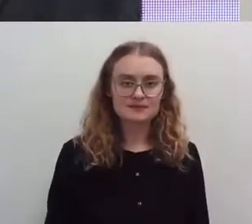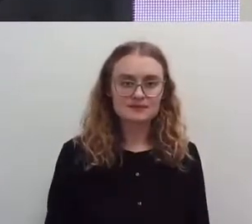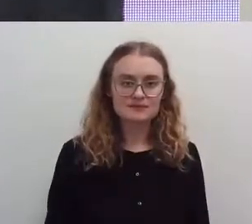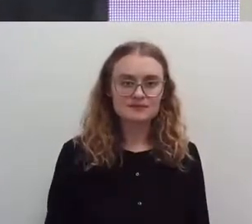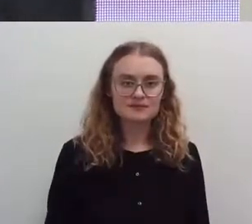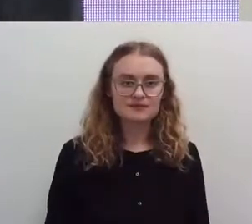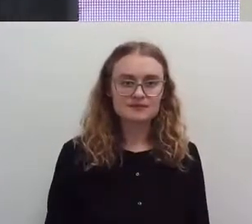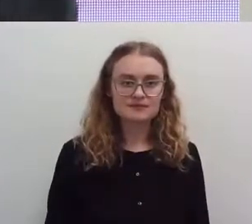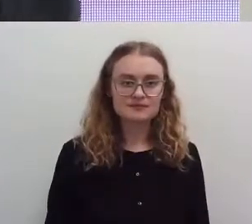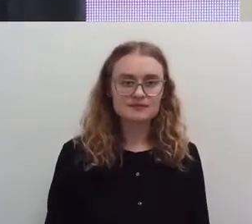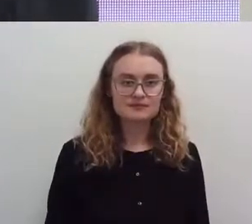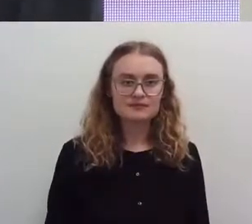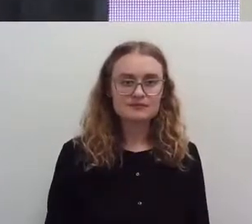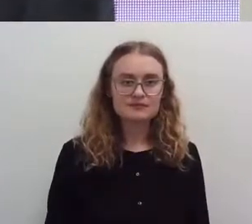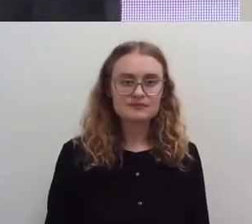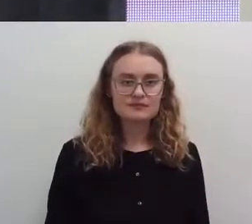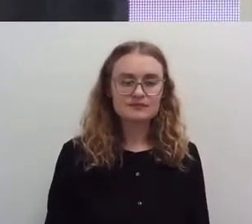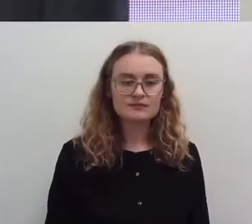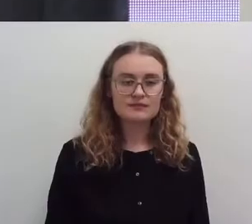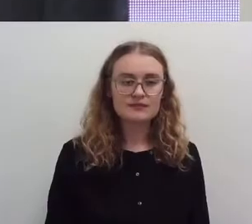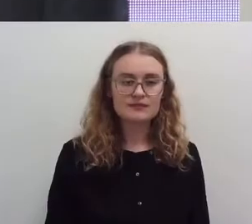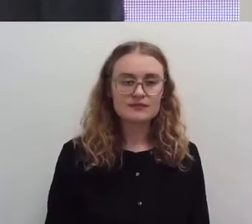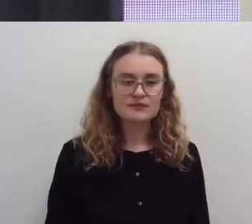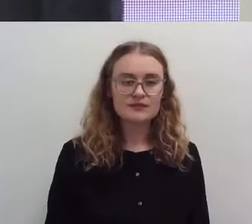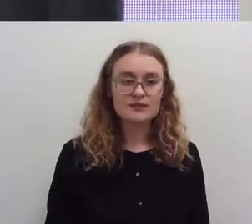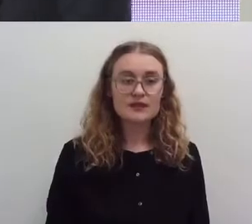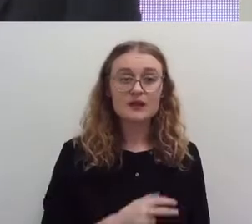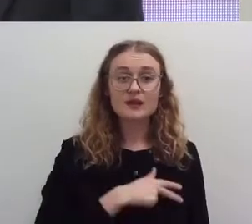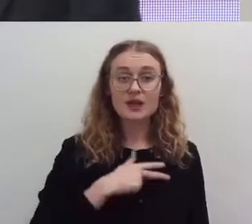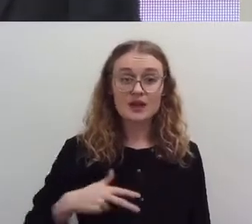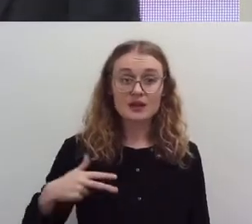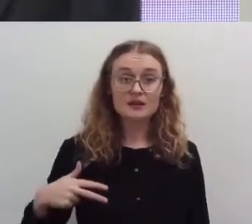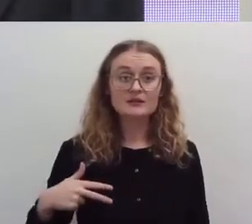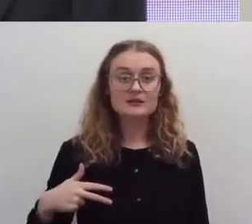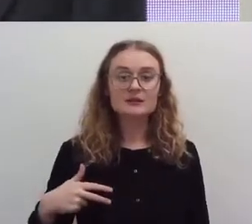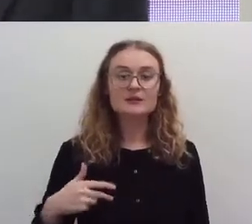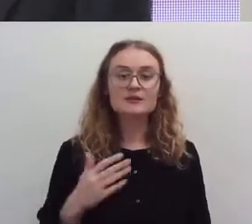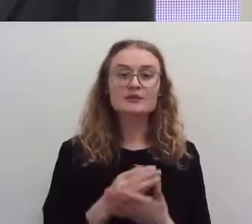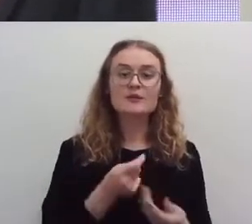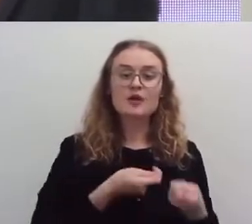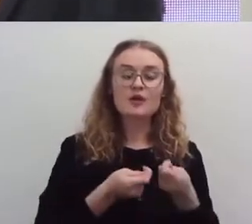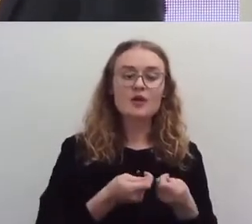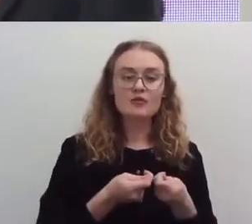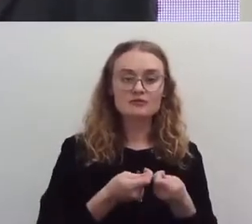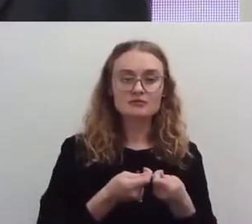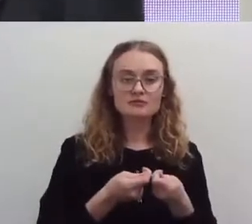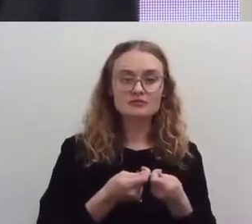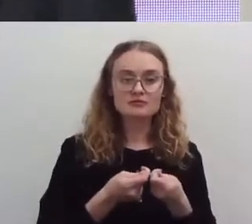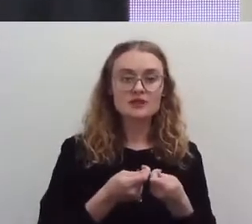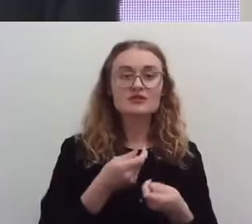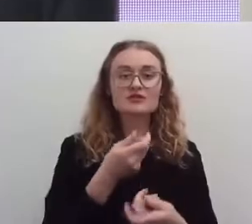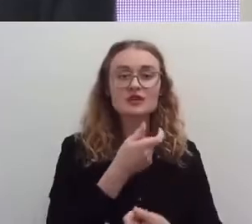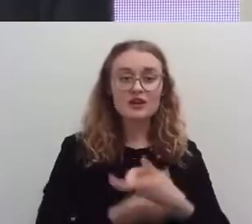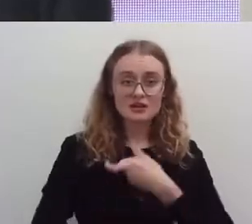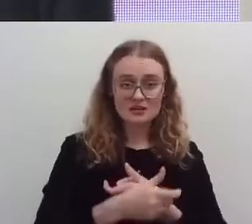Denmark organized the preschool panel to listen to the voice of the youngest in over 100